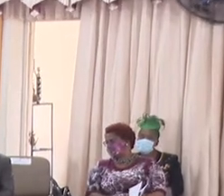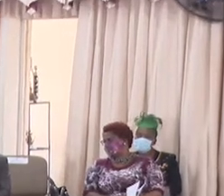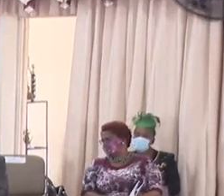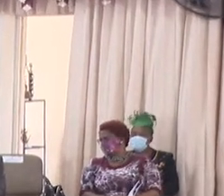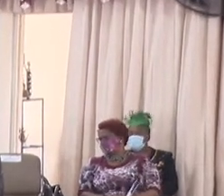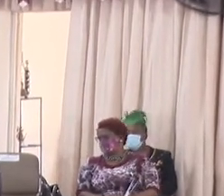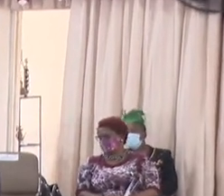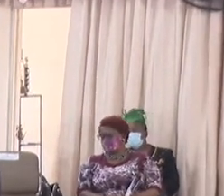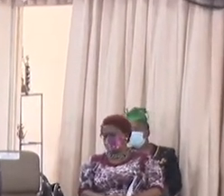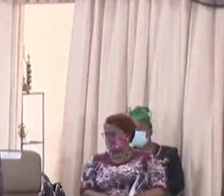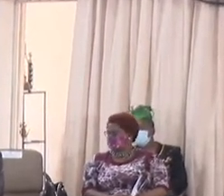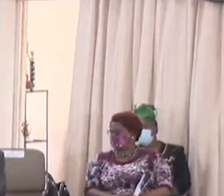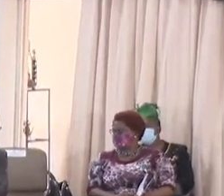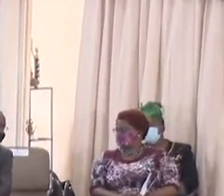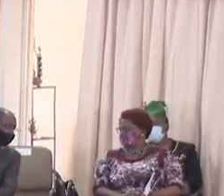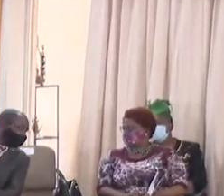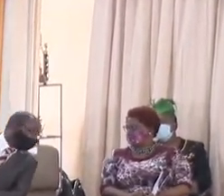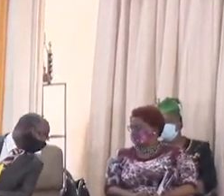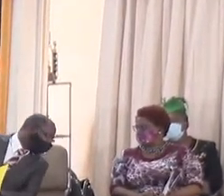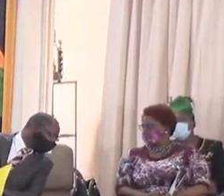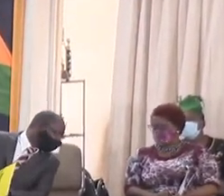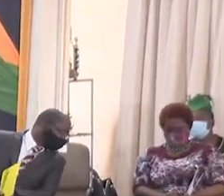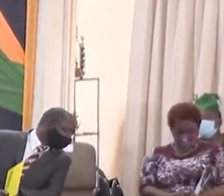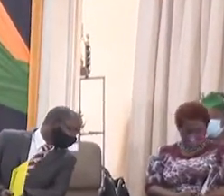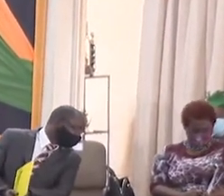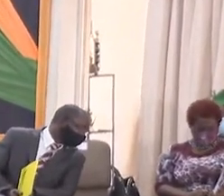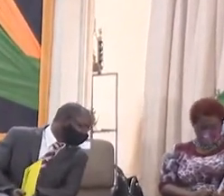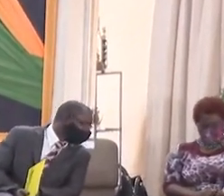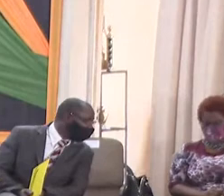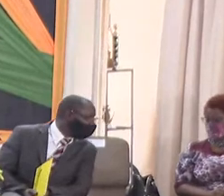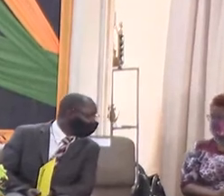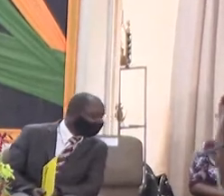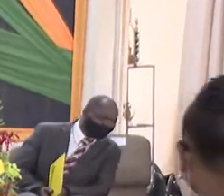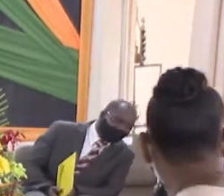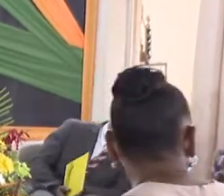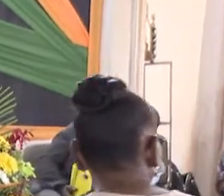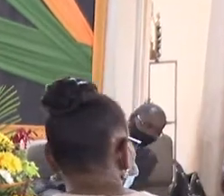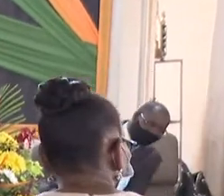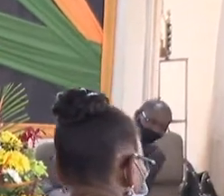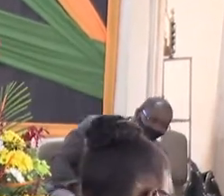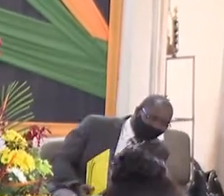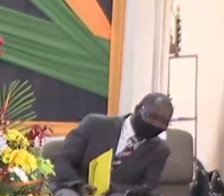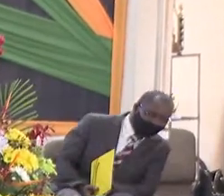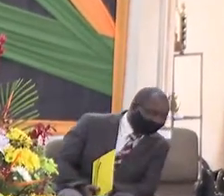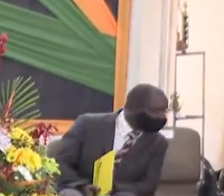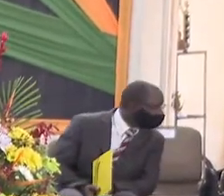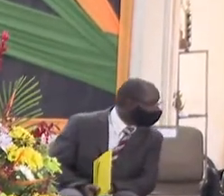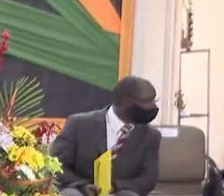perfect. I can do all things.